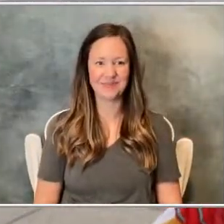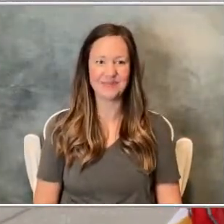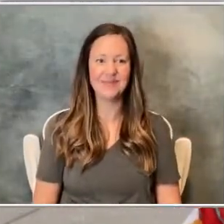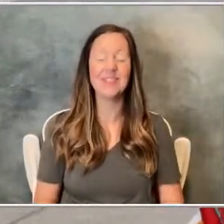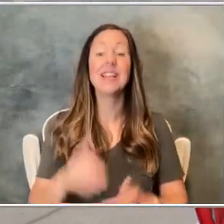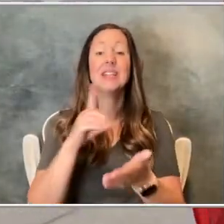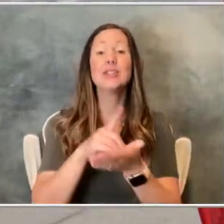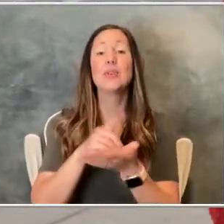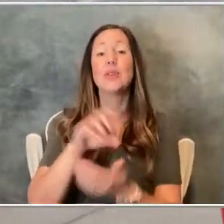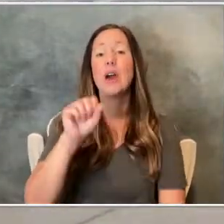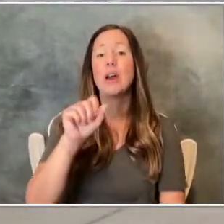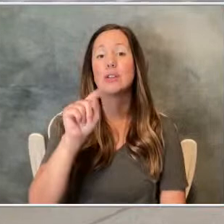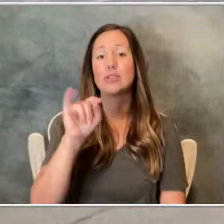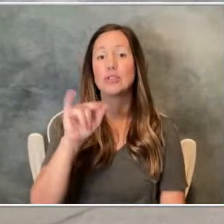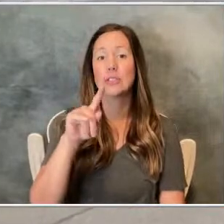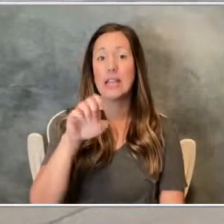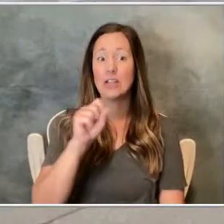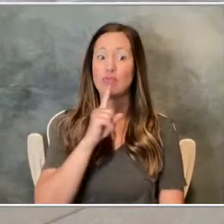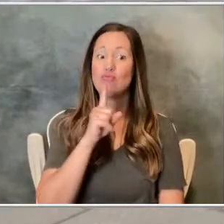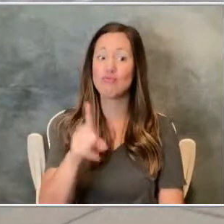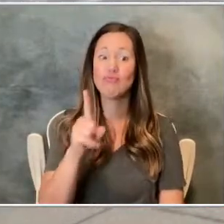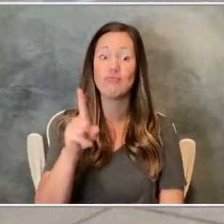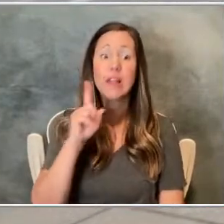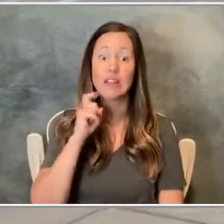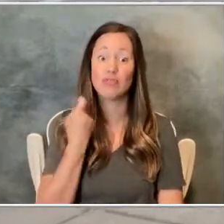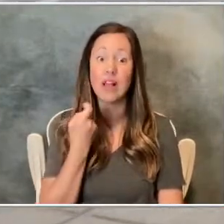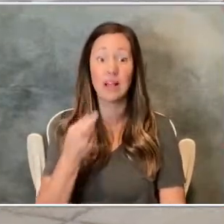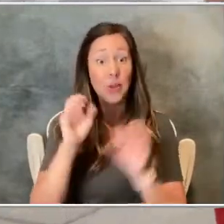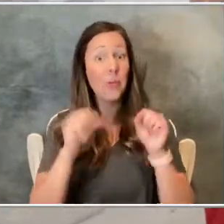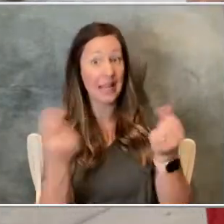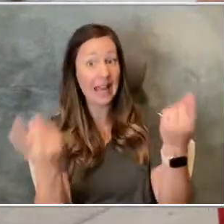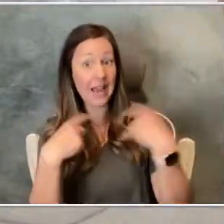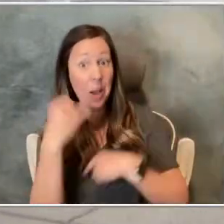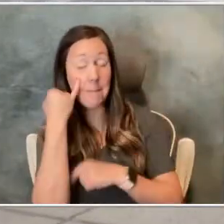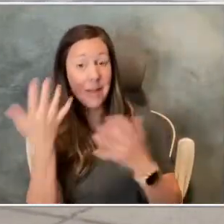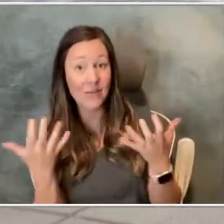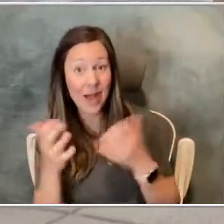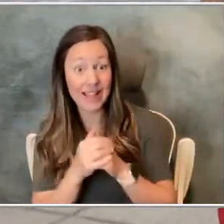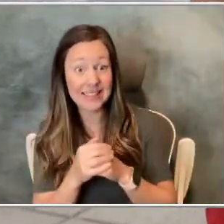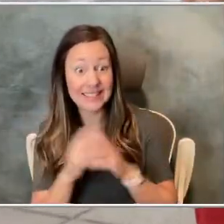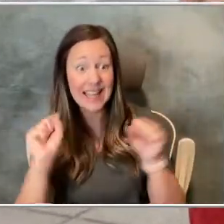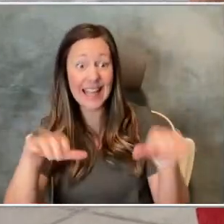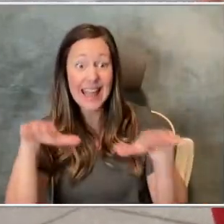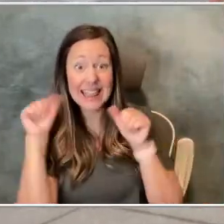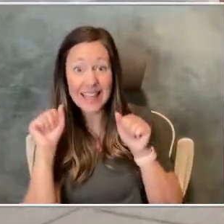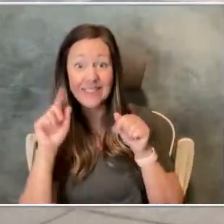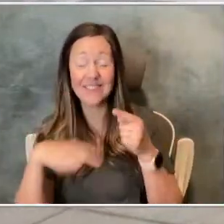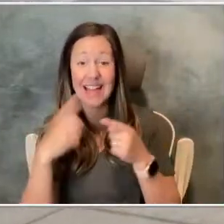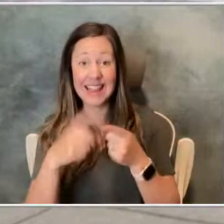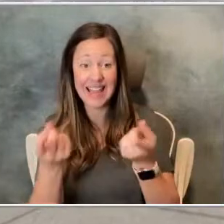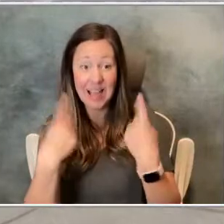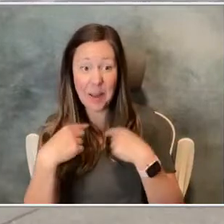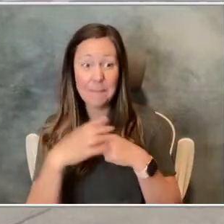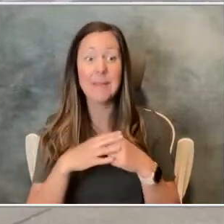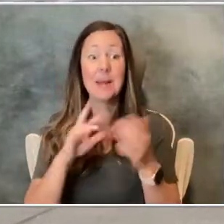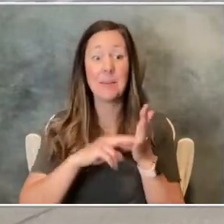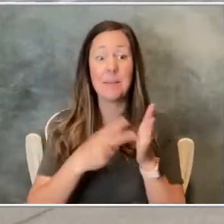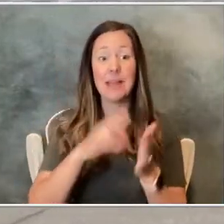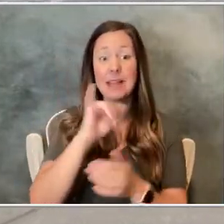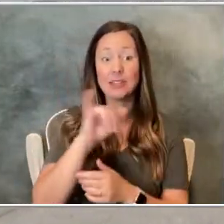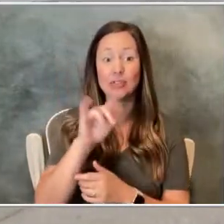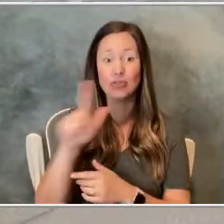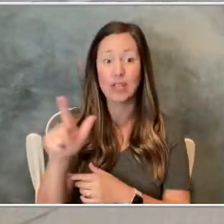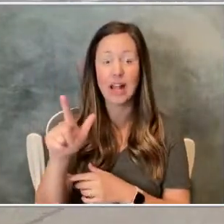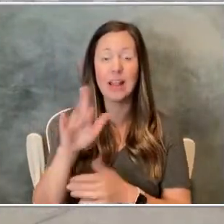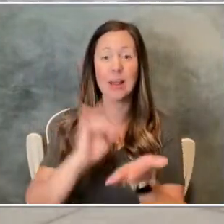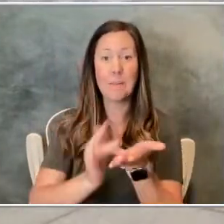is very, very jealous. Well, he can come on out if he wants. Okay, if he wants to leave the set, that will probably give Jill a medical emergency. I